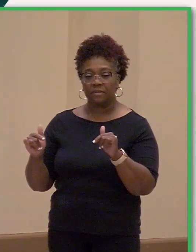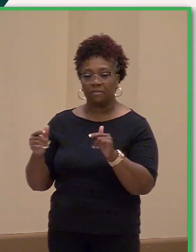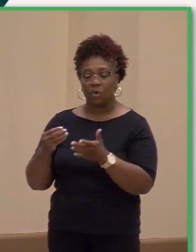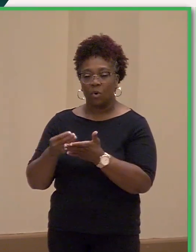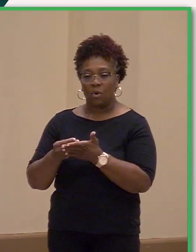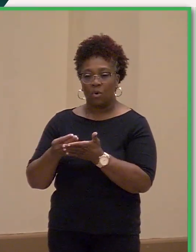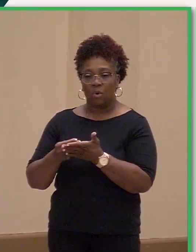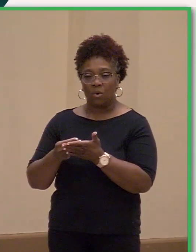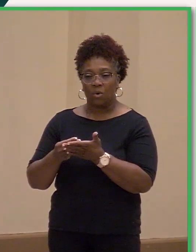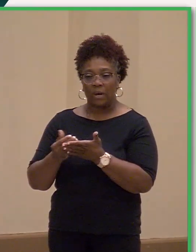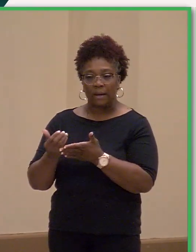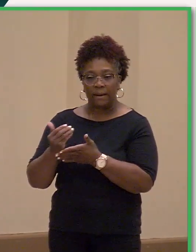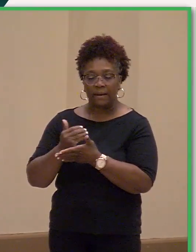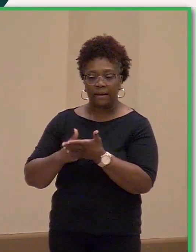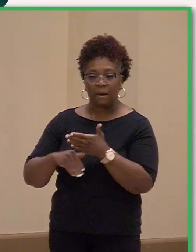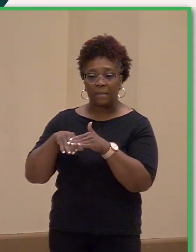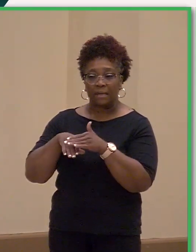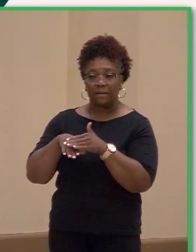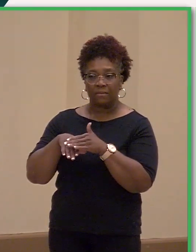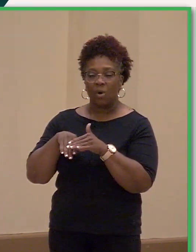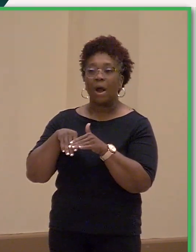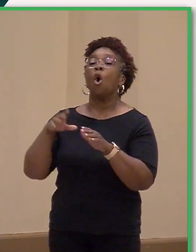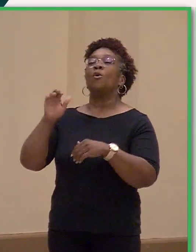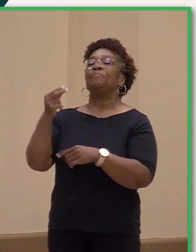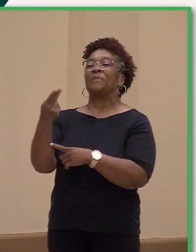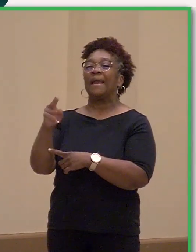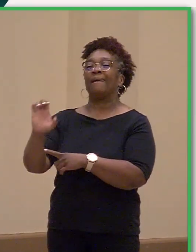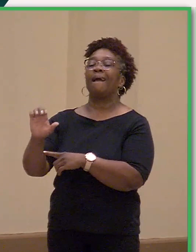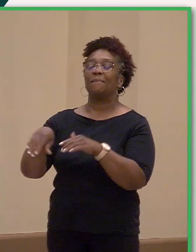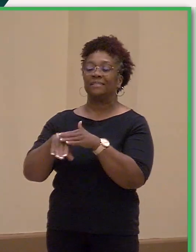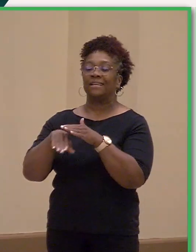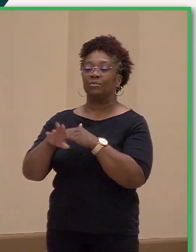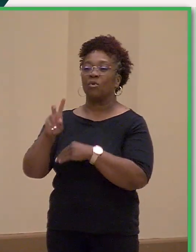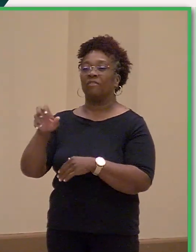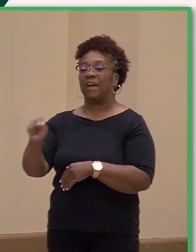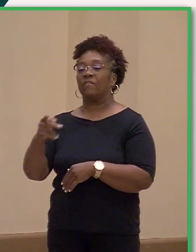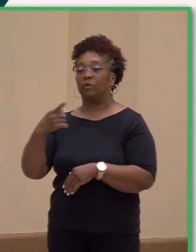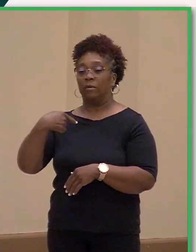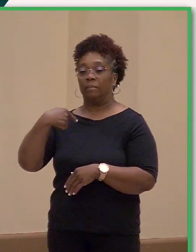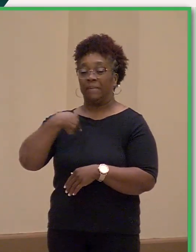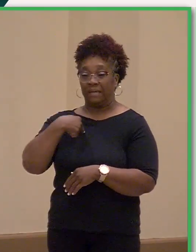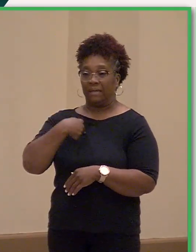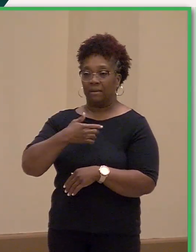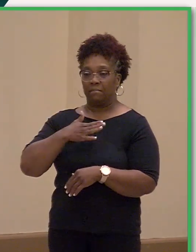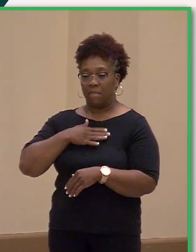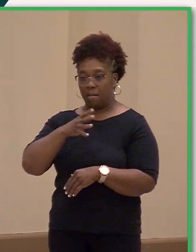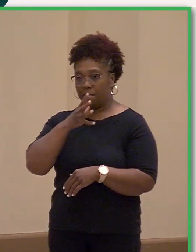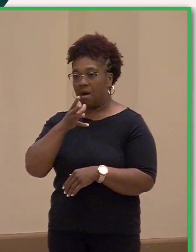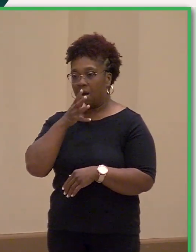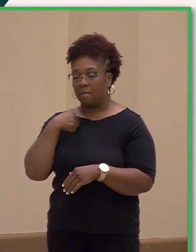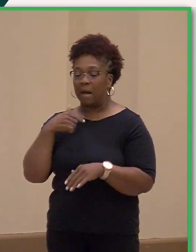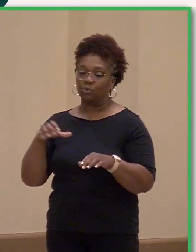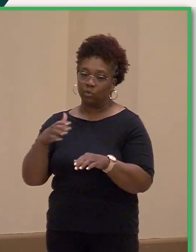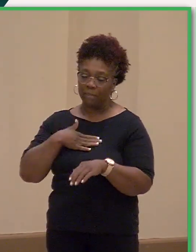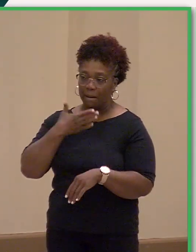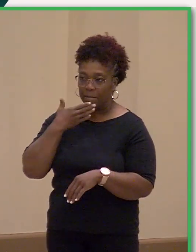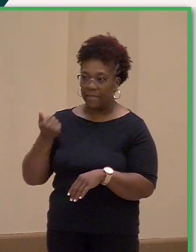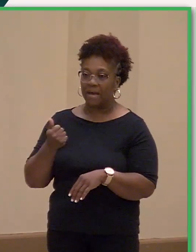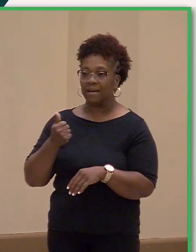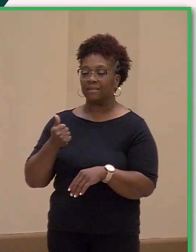van for me and my mom. If anybody has a GoFundMe, an idea, or anything, I'm doing the best that I can do, being